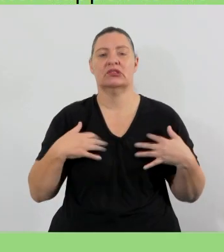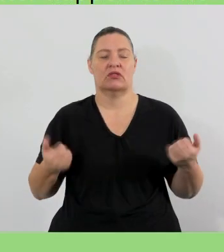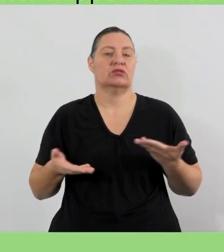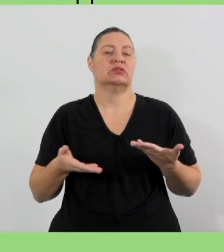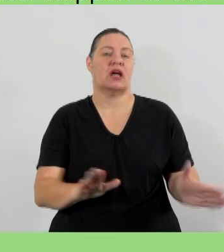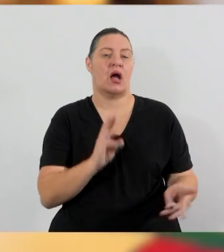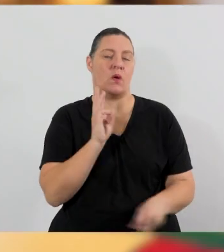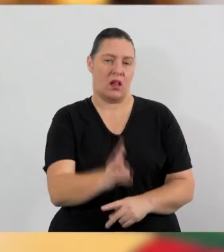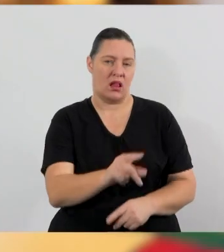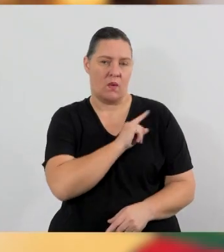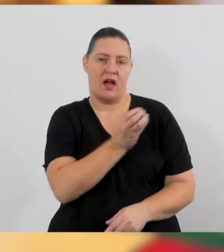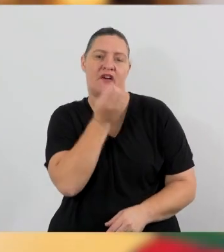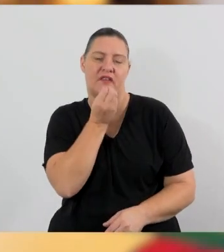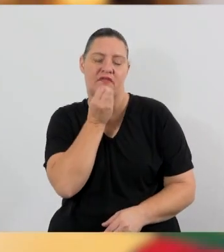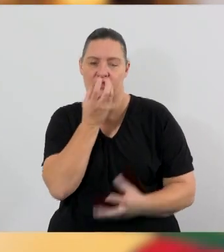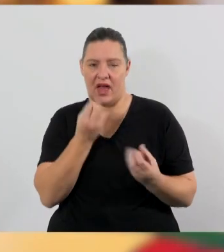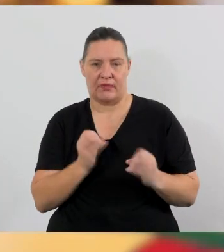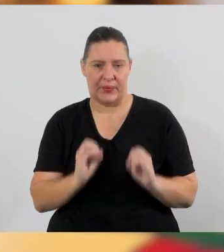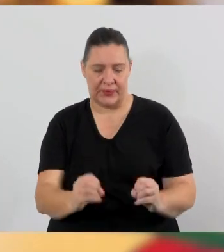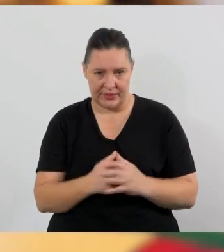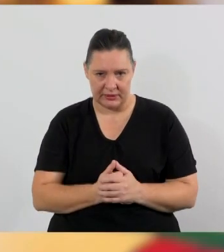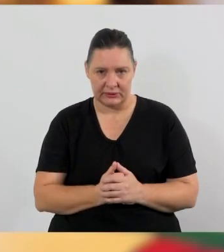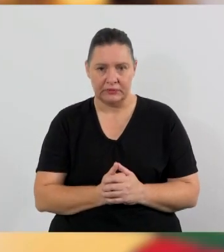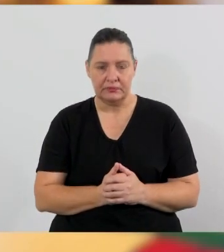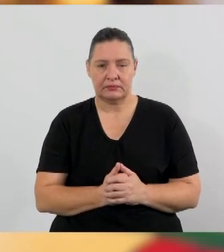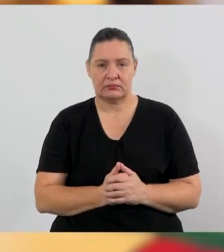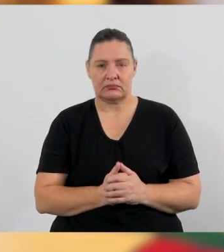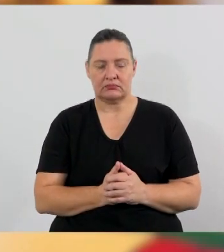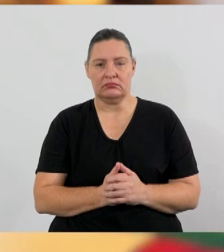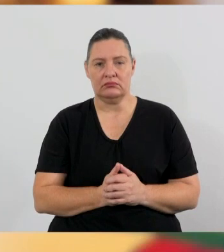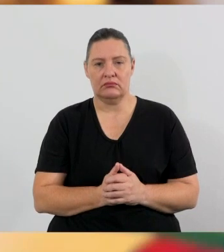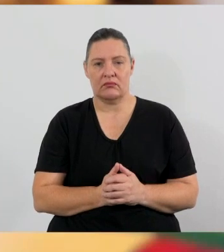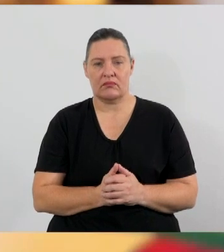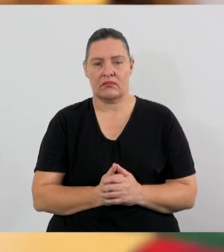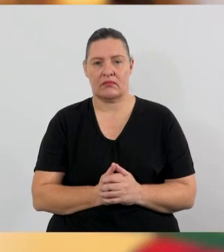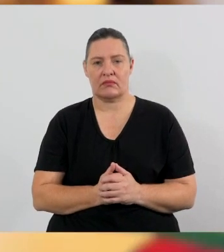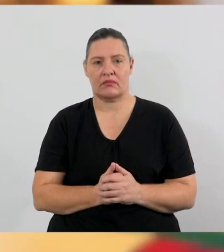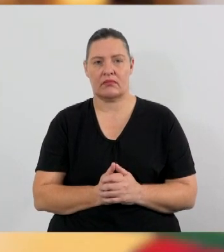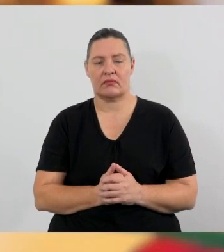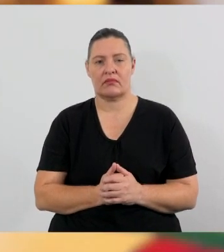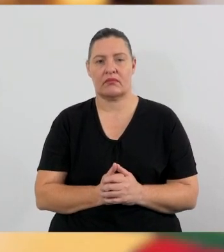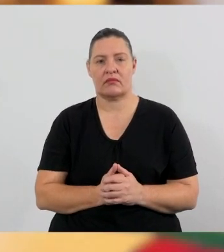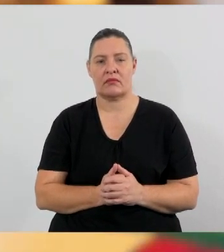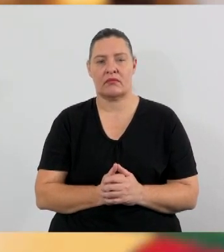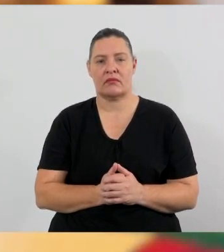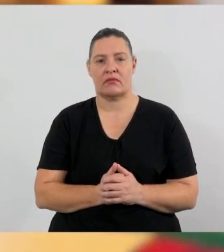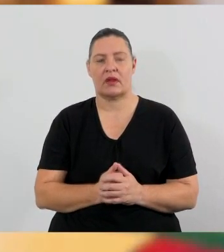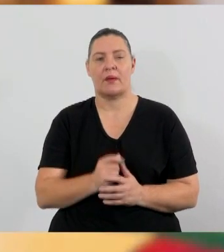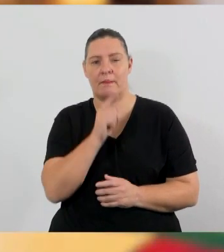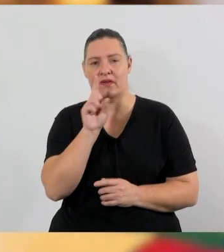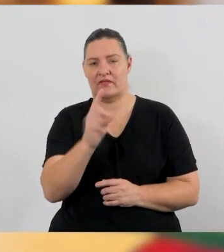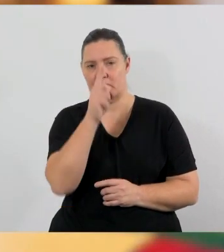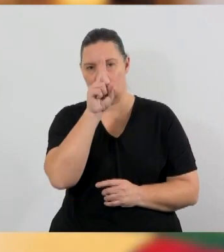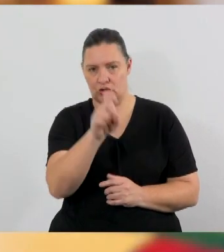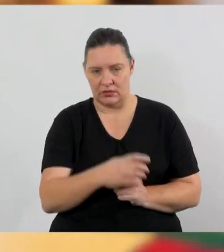the zebras would not have food to eat, which could potentially lead to their death. That is our